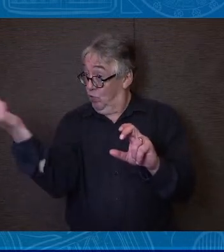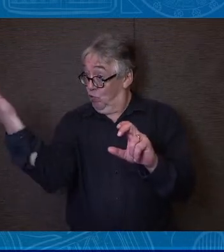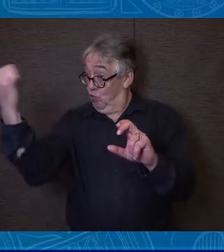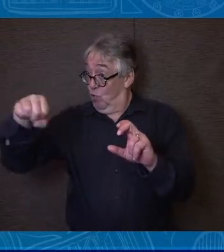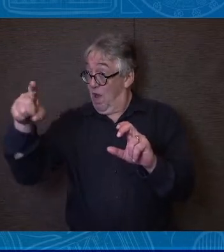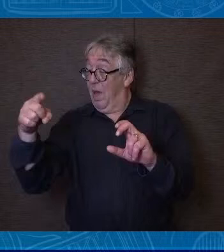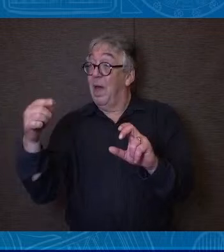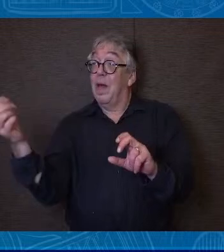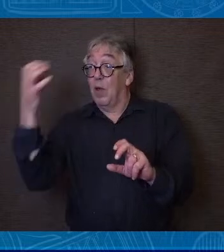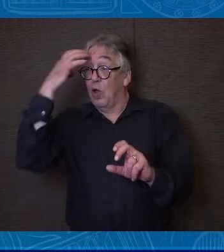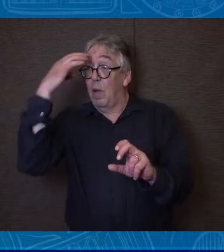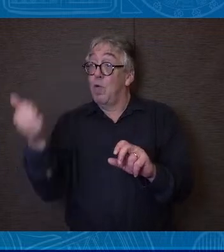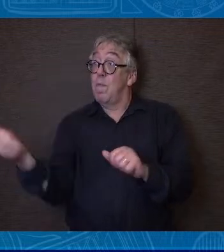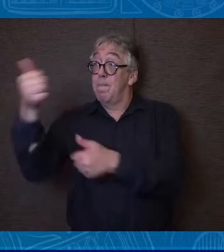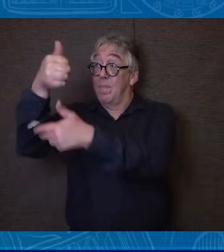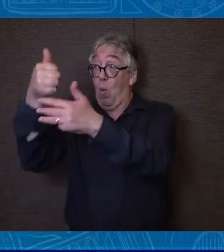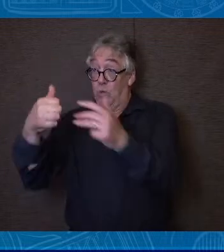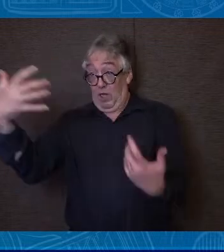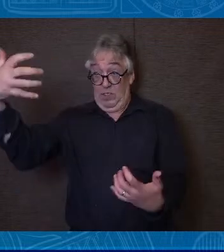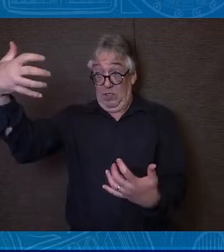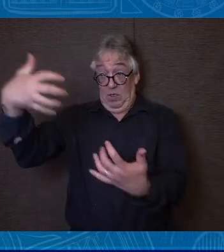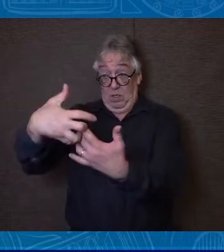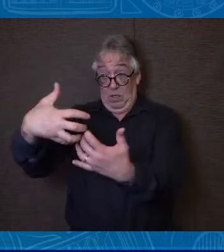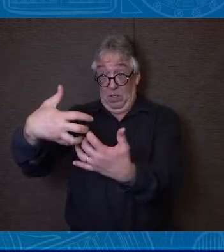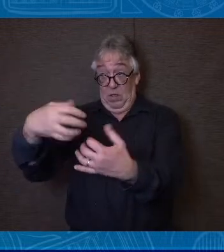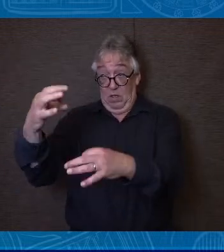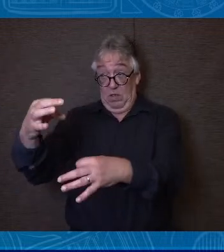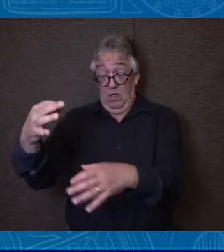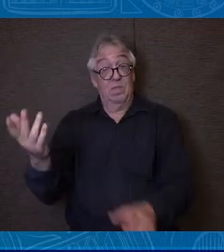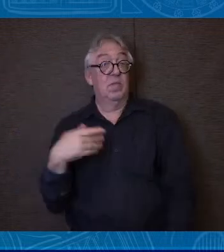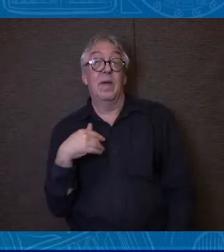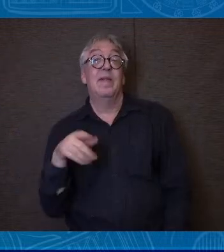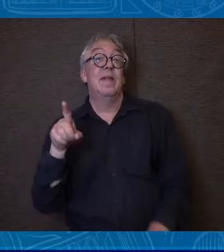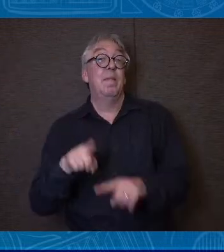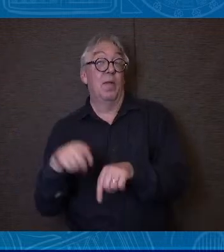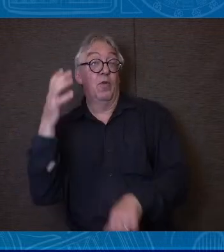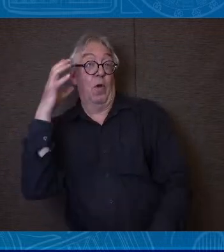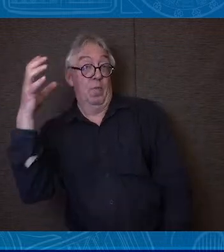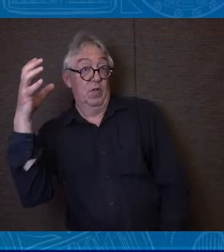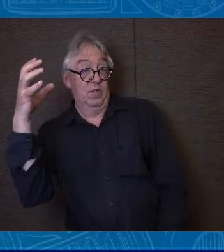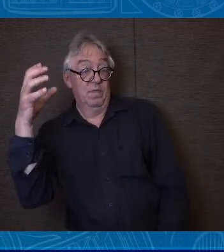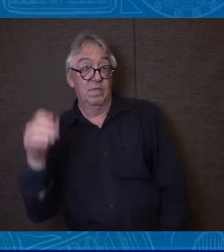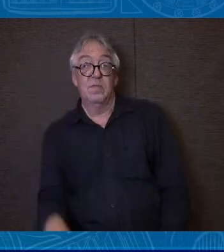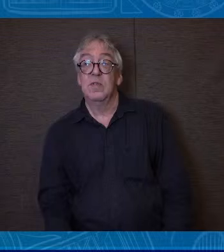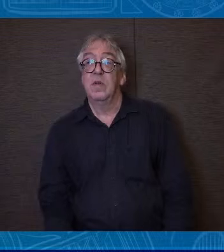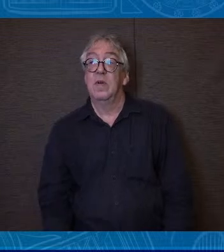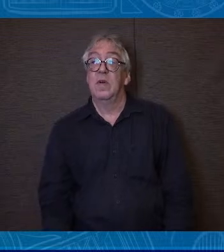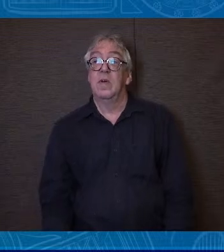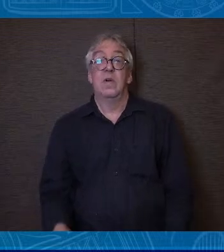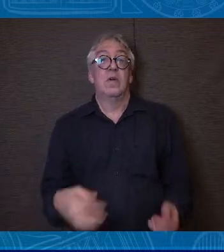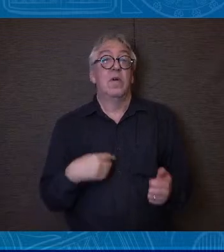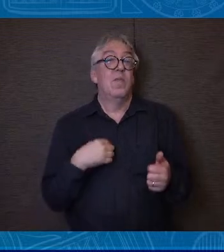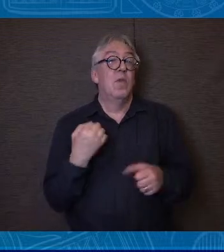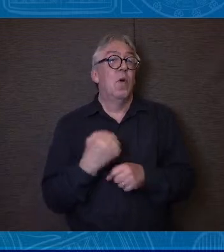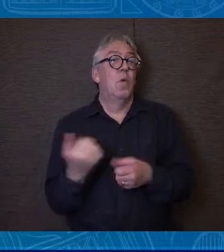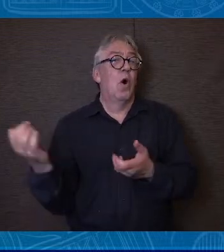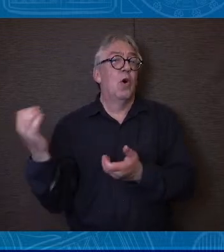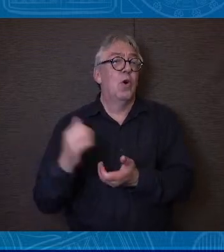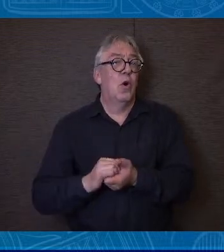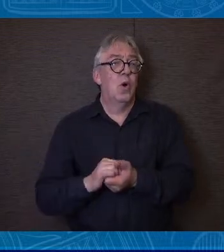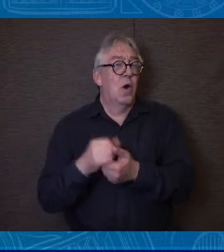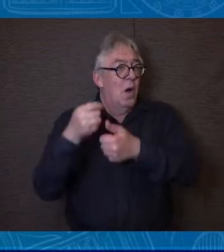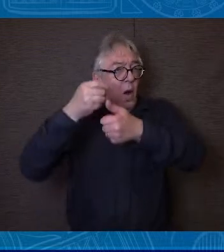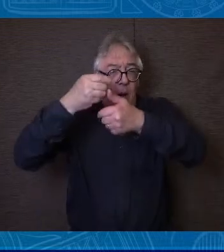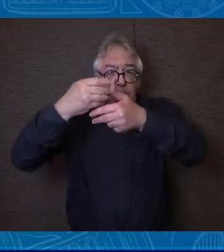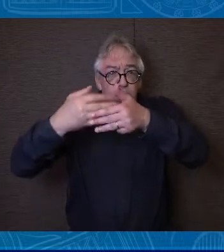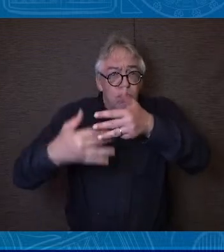the countries. And we rely heavily on our implementing partners, that's World Bank, WMO, UNDRR, and soon